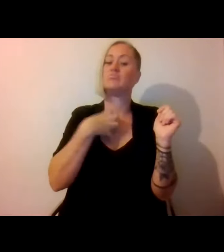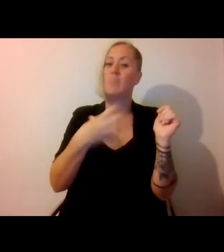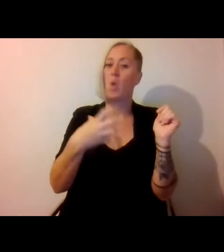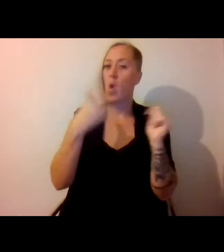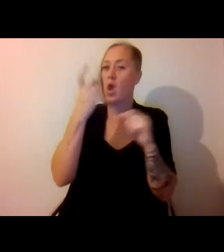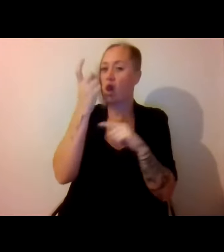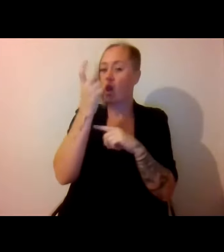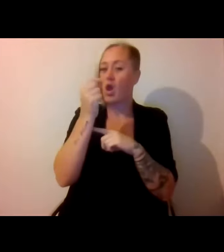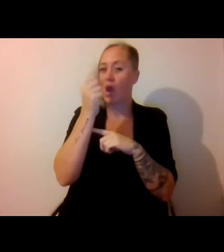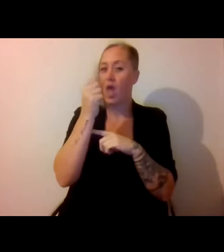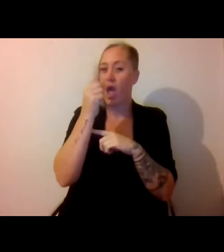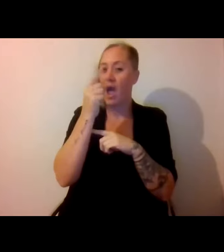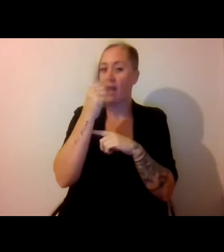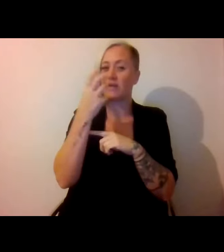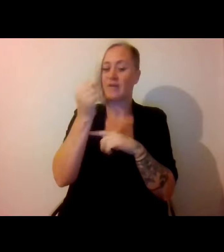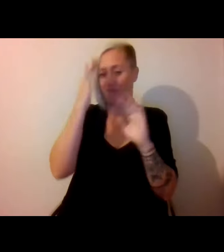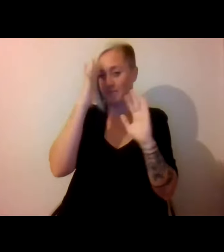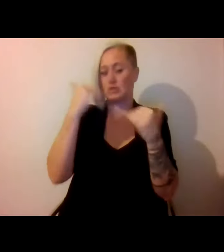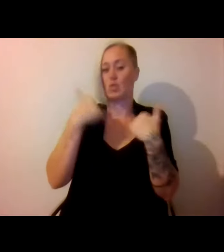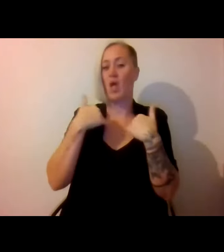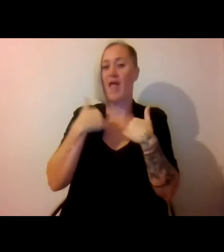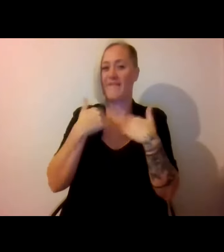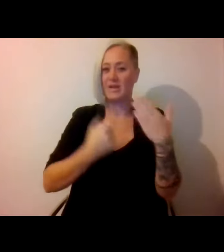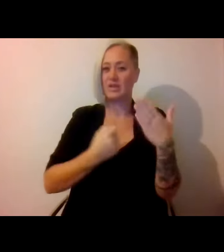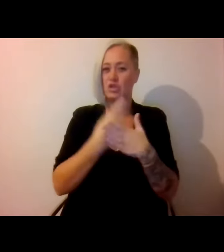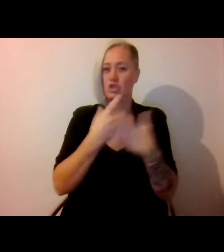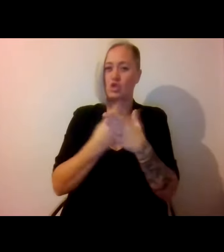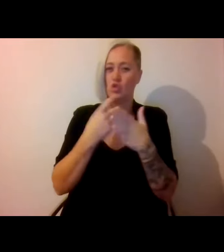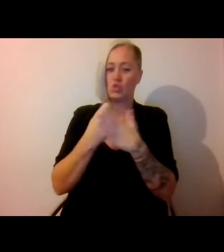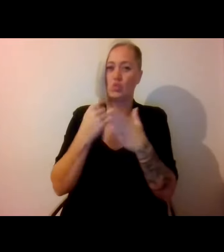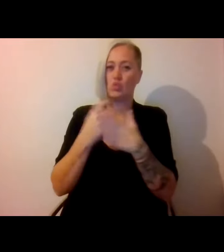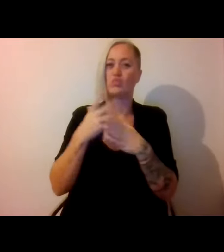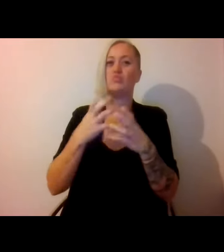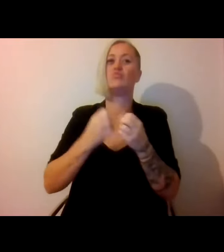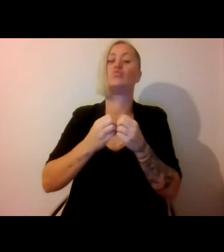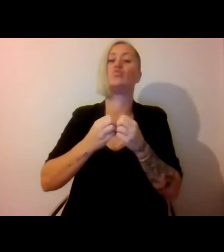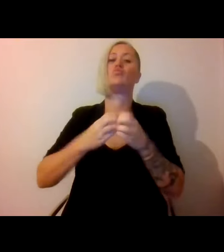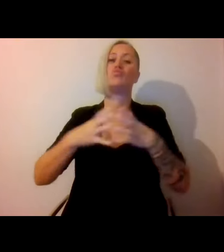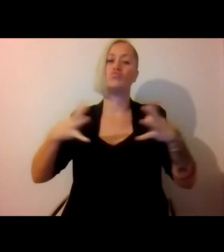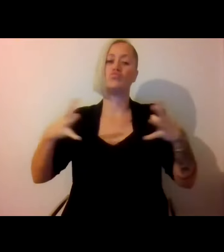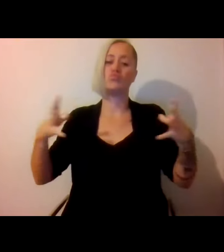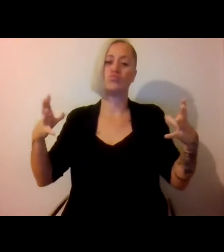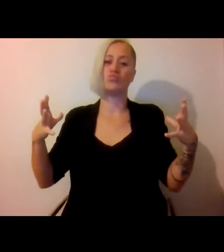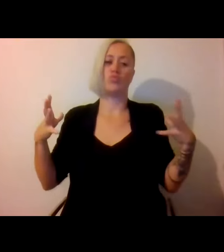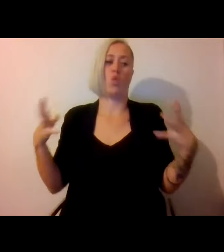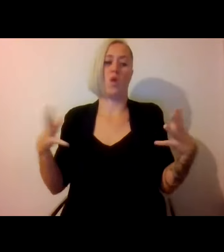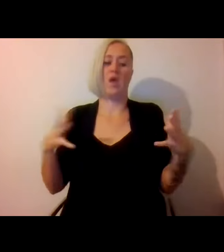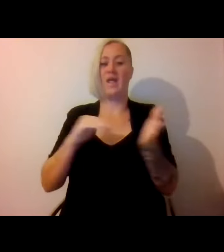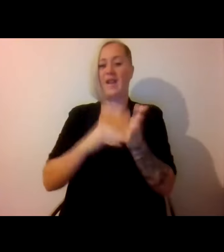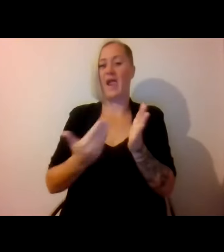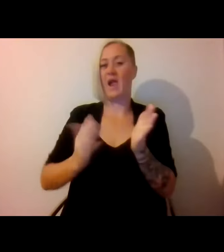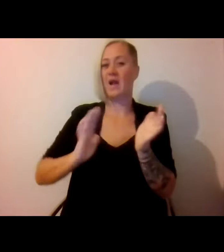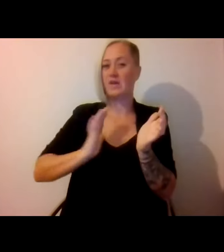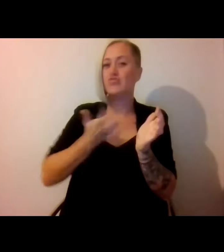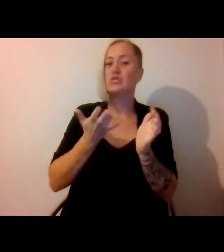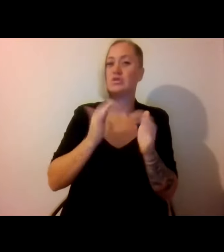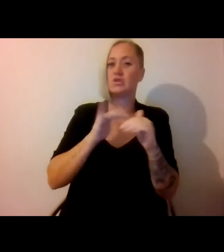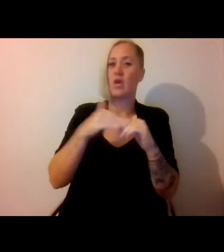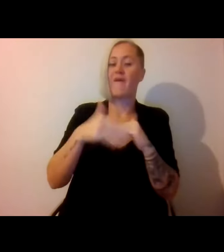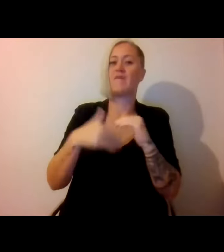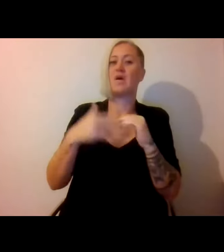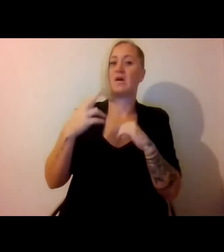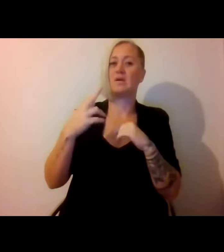have mental health issues. And there is a growing now interest in developing a